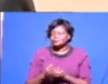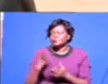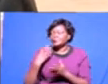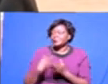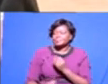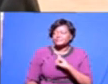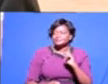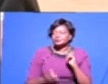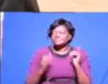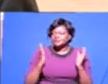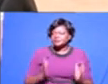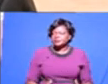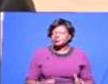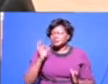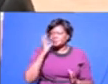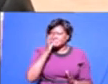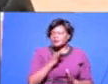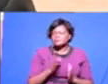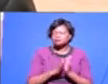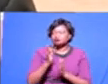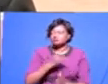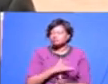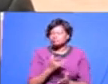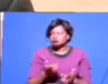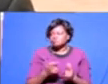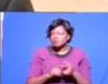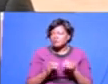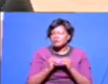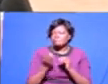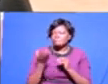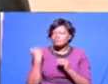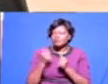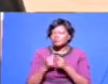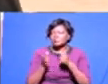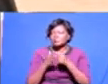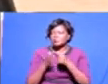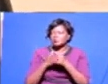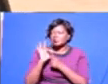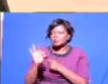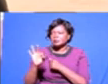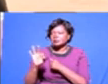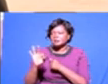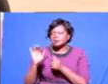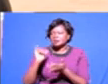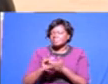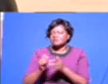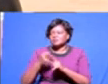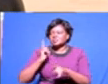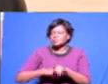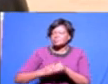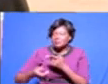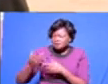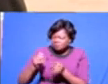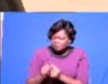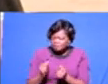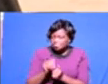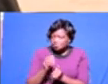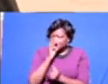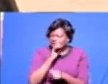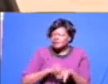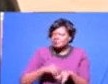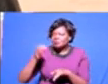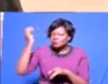me personally, Kibaki was an inspiration. I also met him back in 1993. That is the first time I interacted with him, really, when I was a